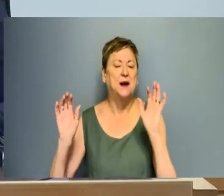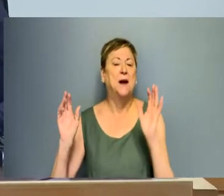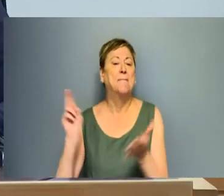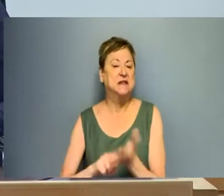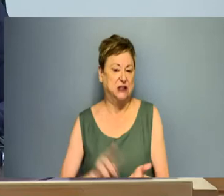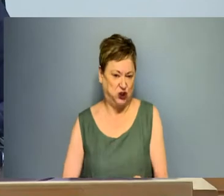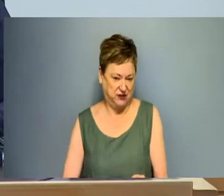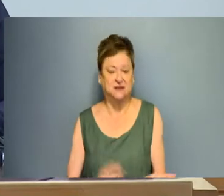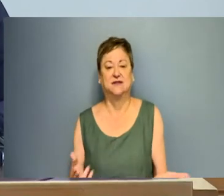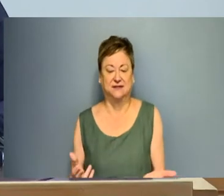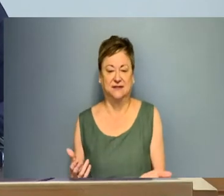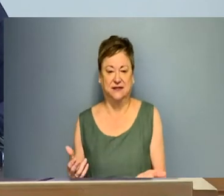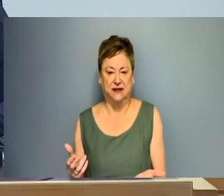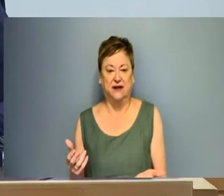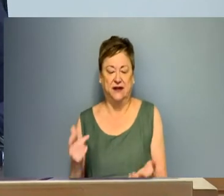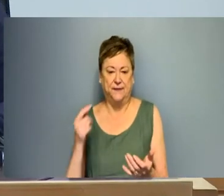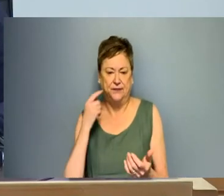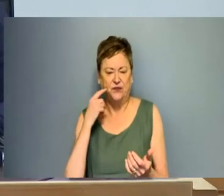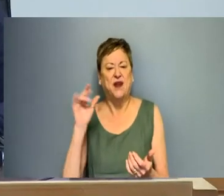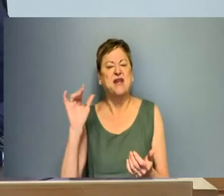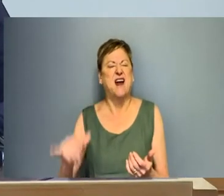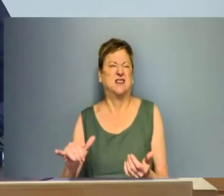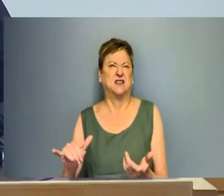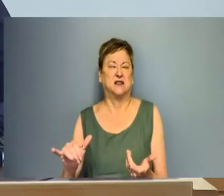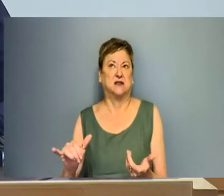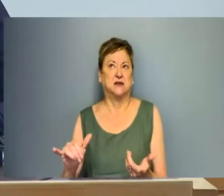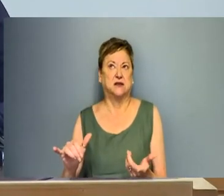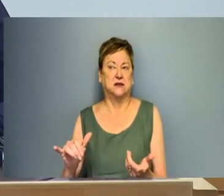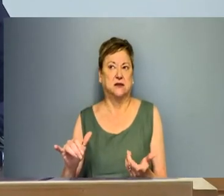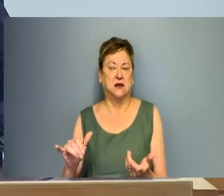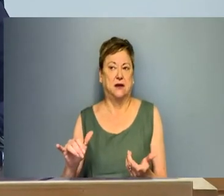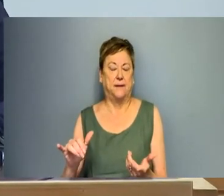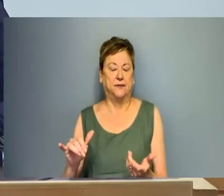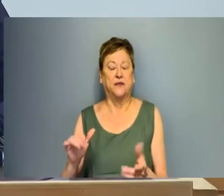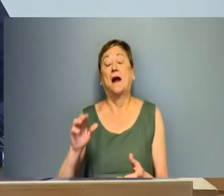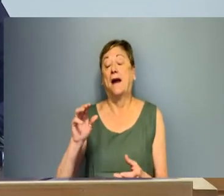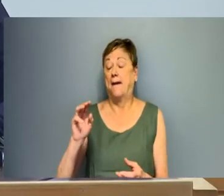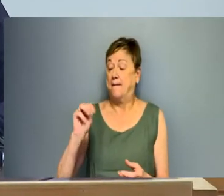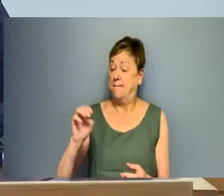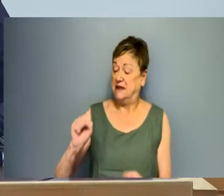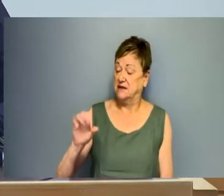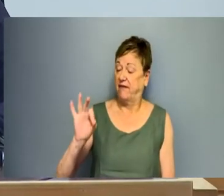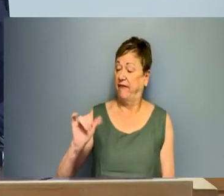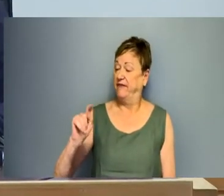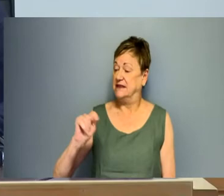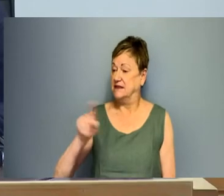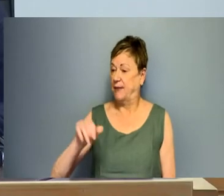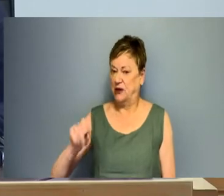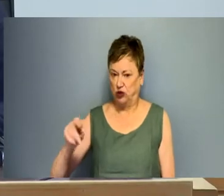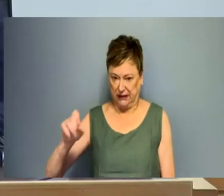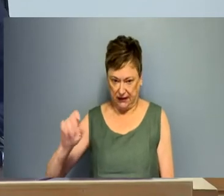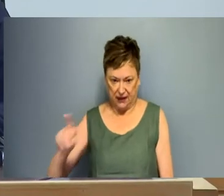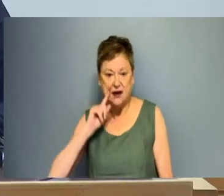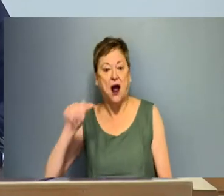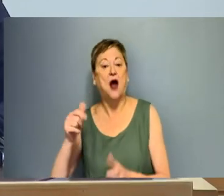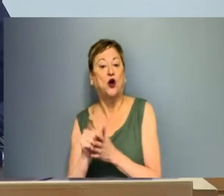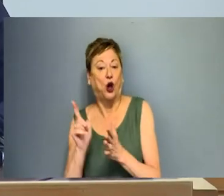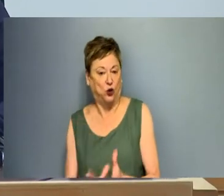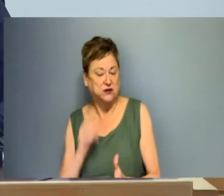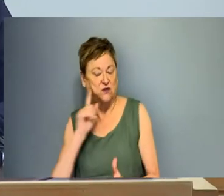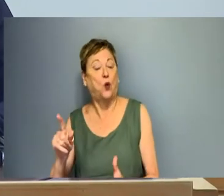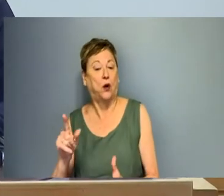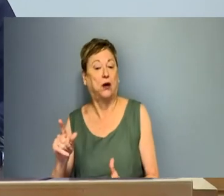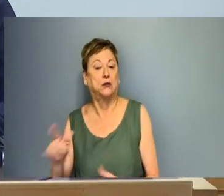of those cases then would otherwise start. And so that's where Ms. Fitzpatrick and other attorneys for counties across